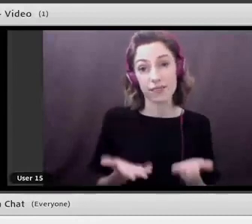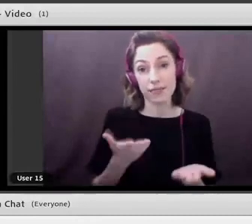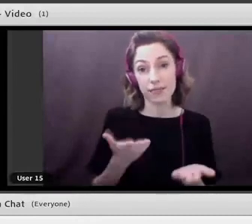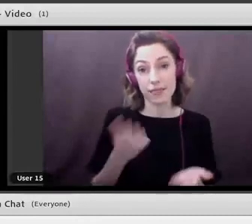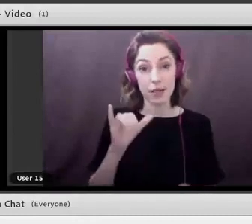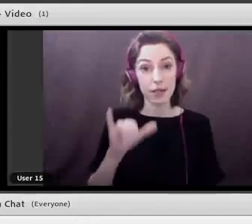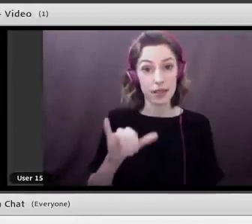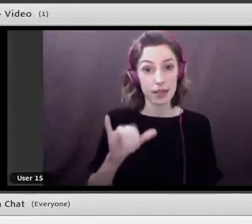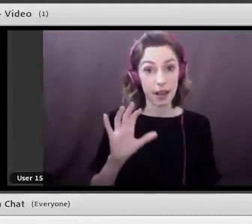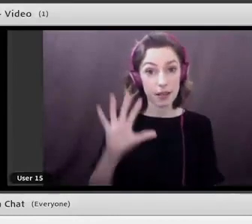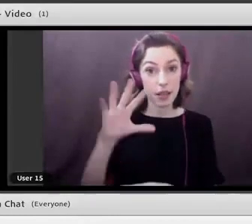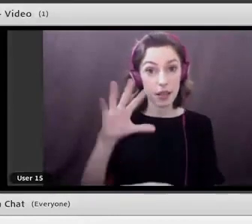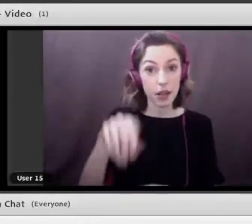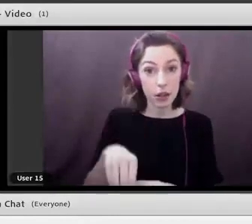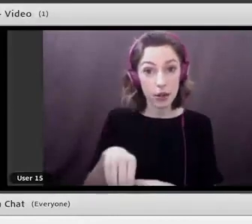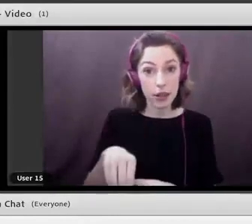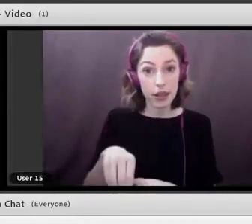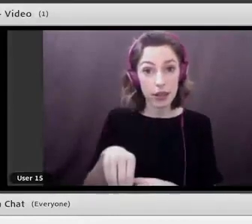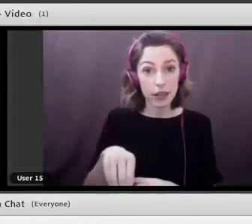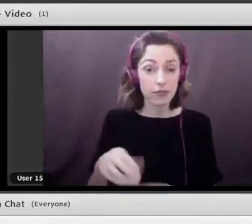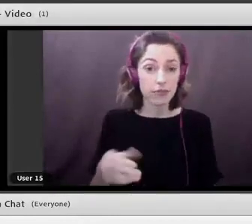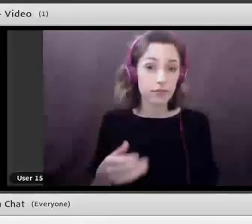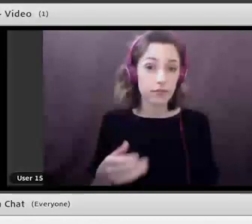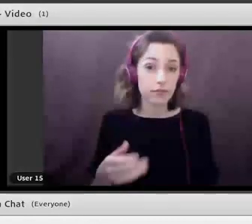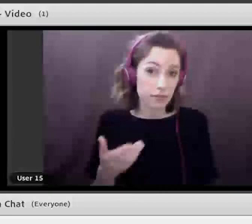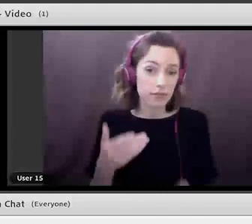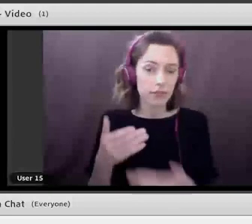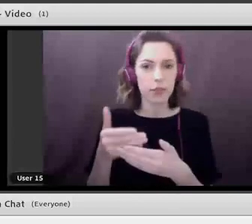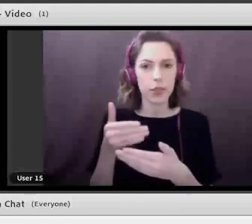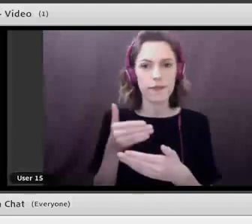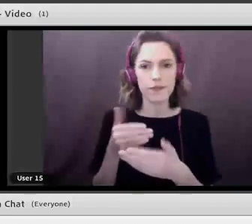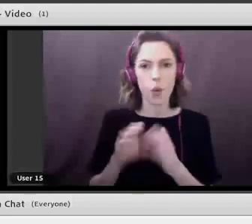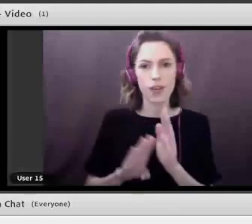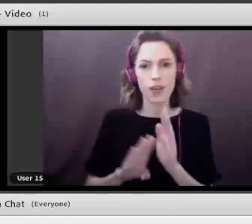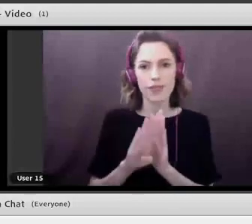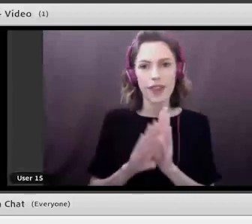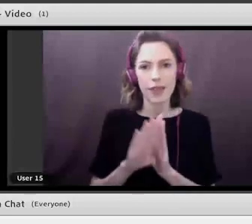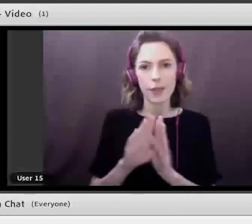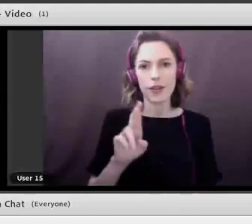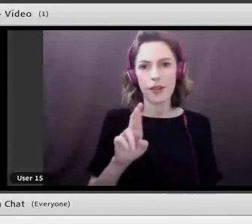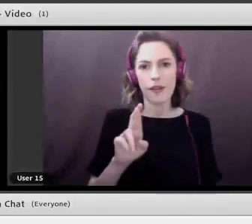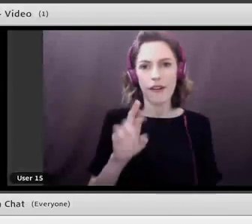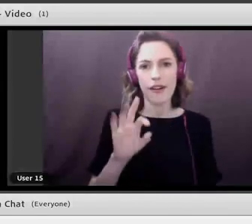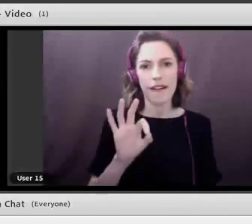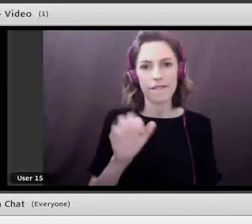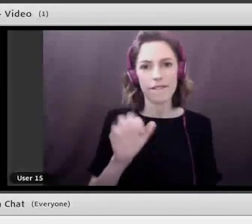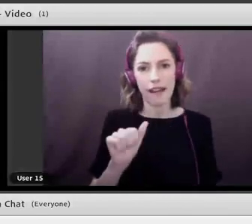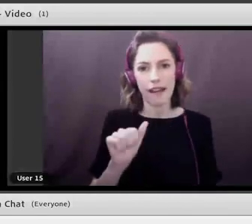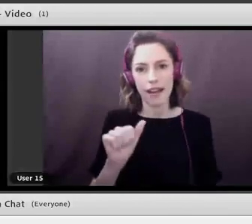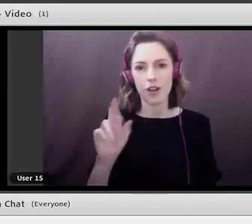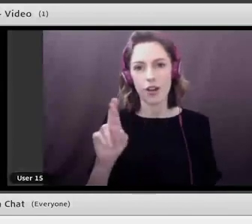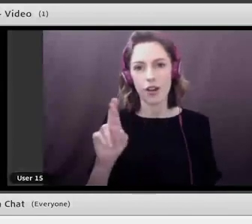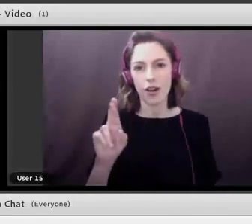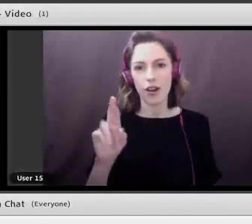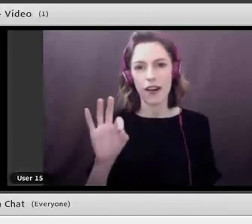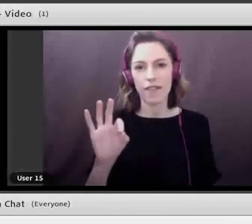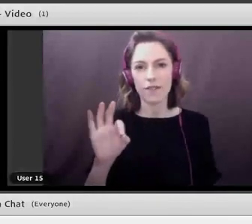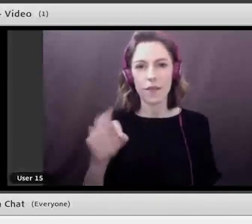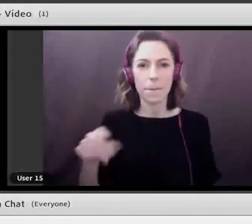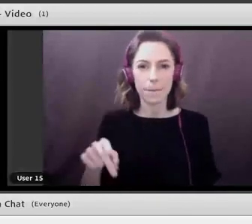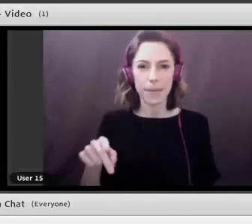at before the development of the RFA or RFP. And the second thing I think that needs to be thought about is